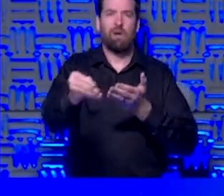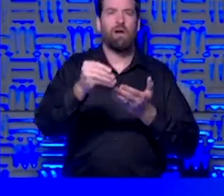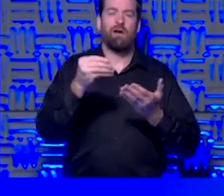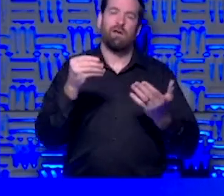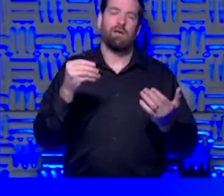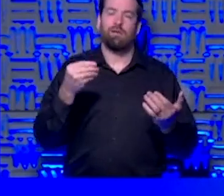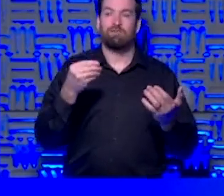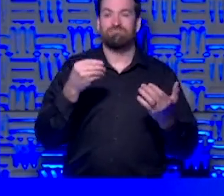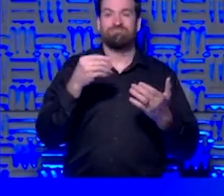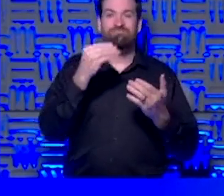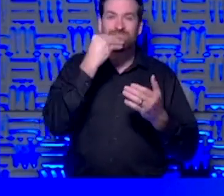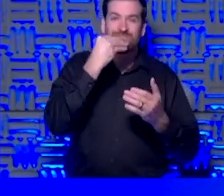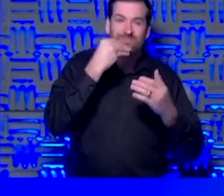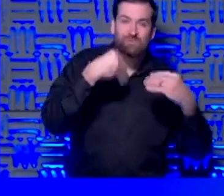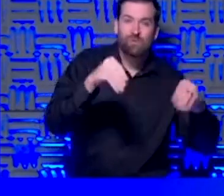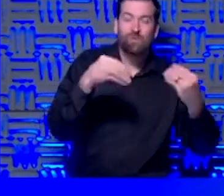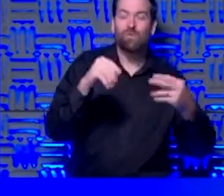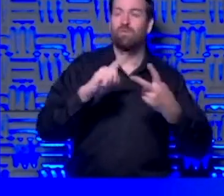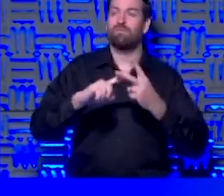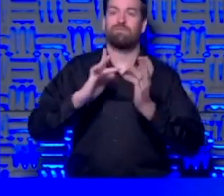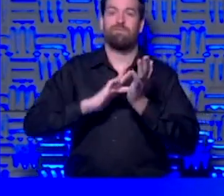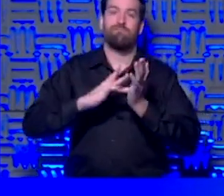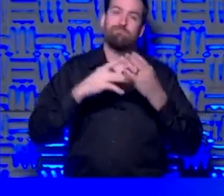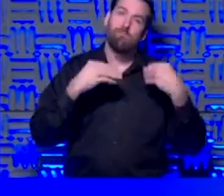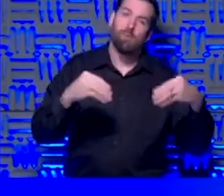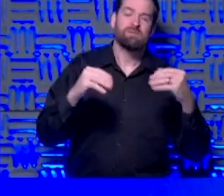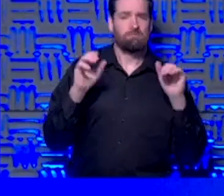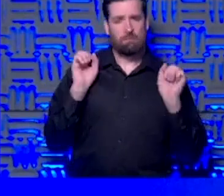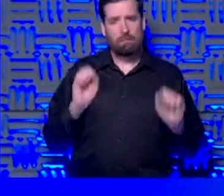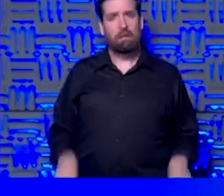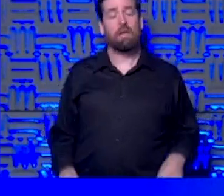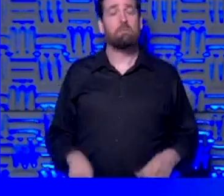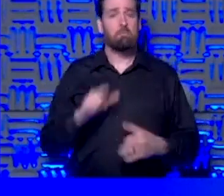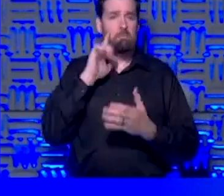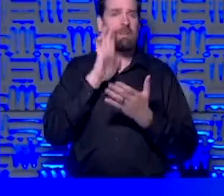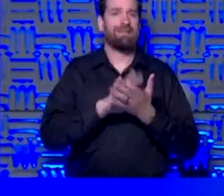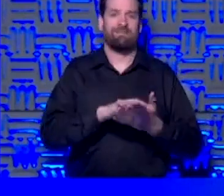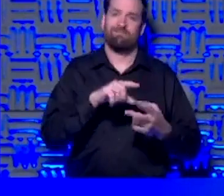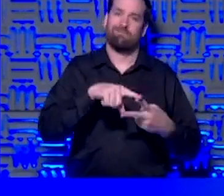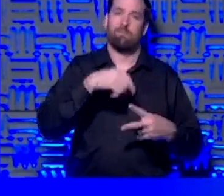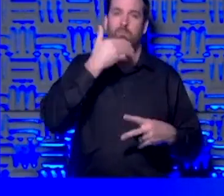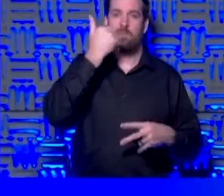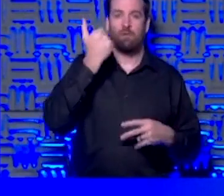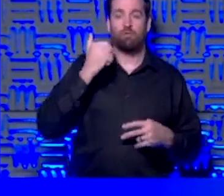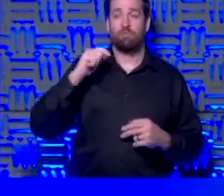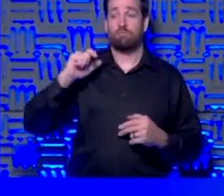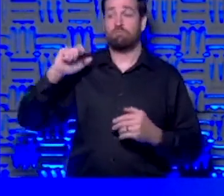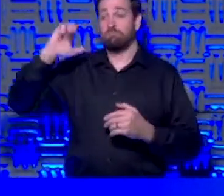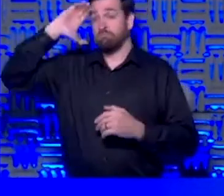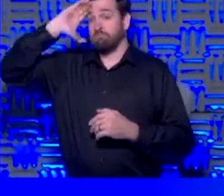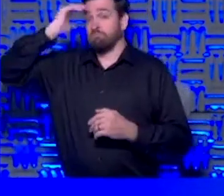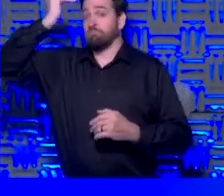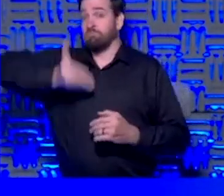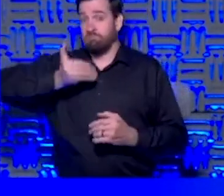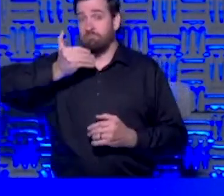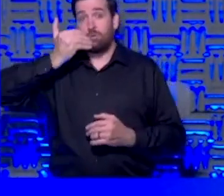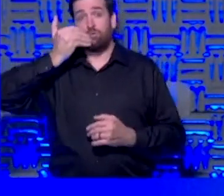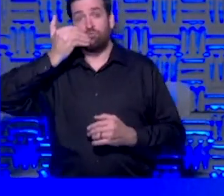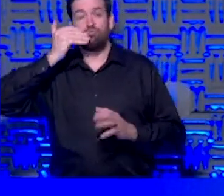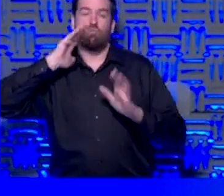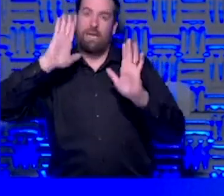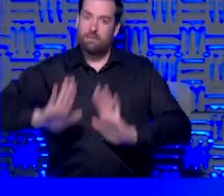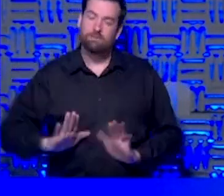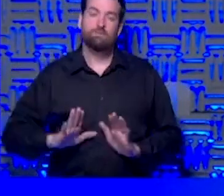hardware, the grocery store or the pharmacy. We still believe those are better. Face shields are great. They will offer eye